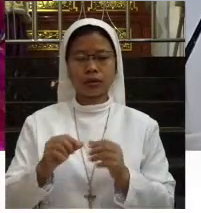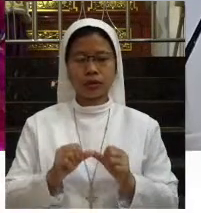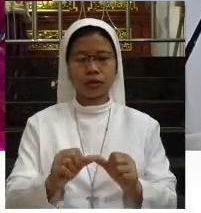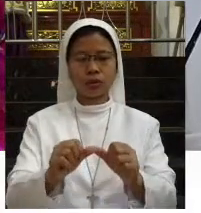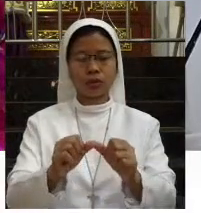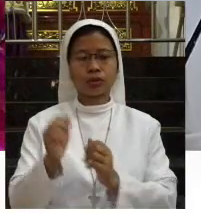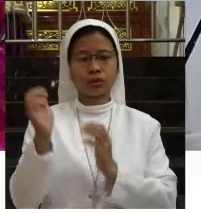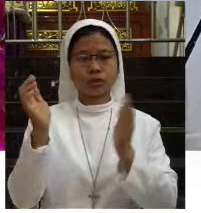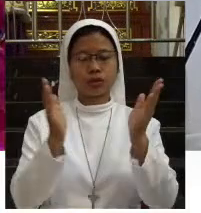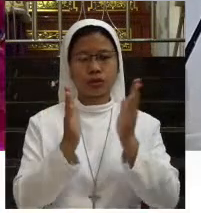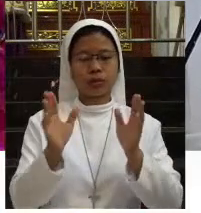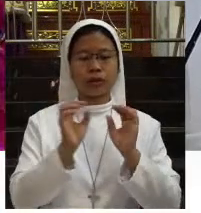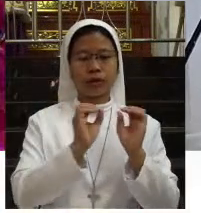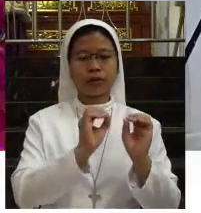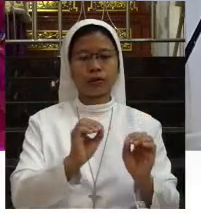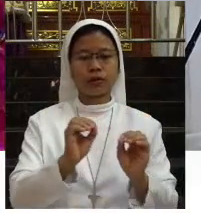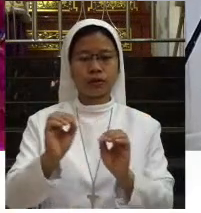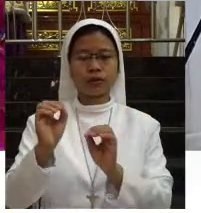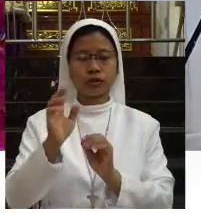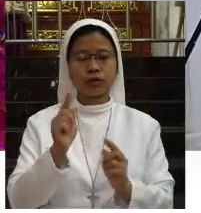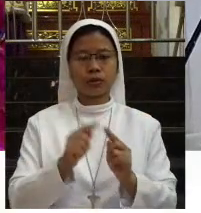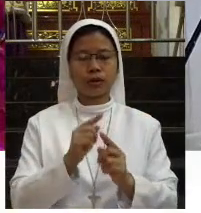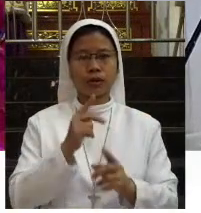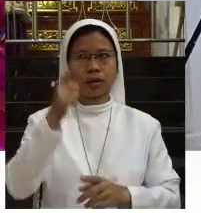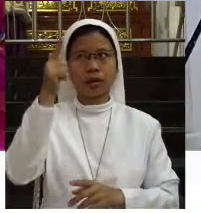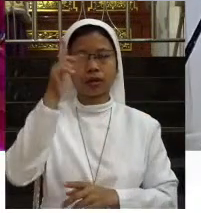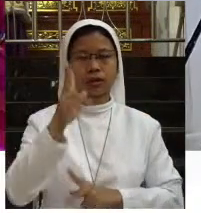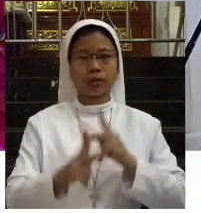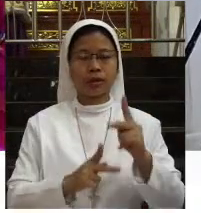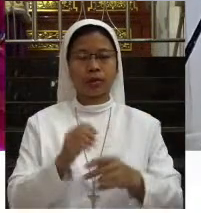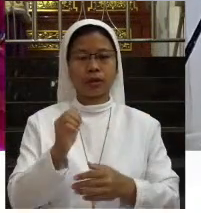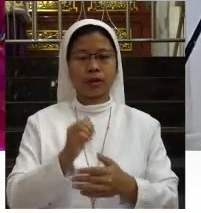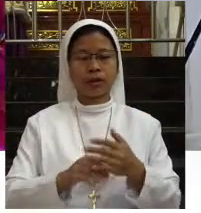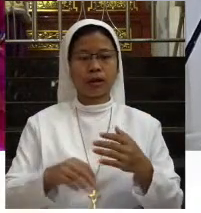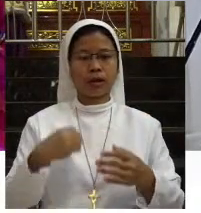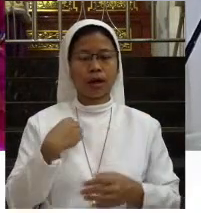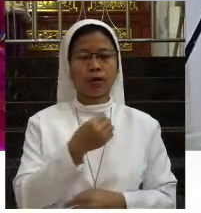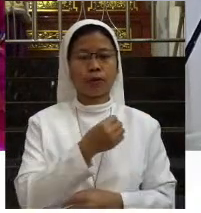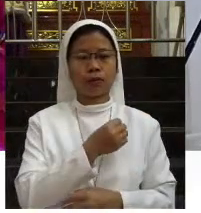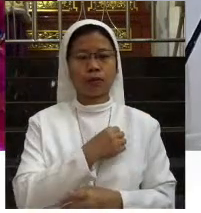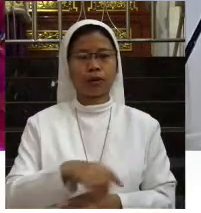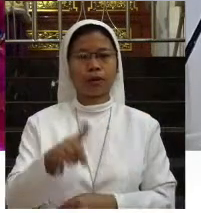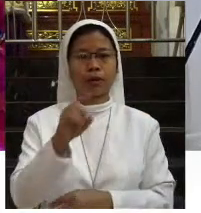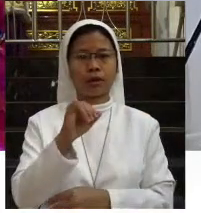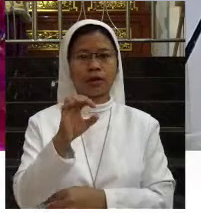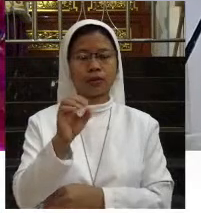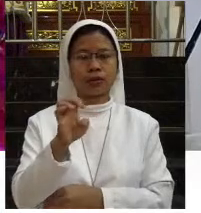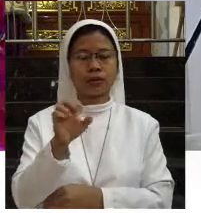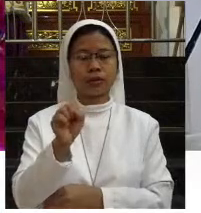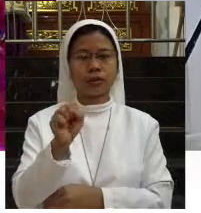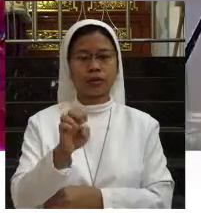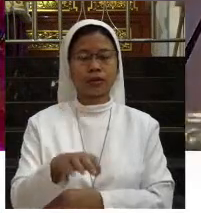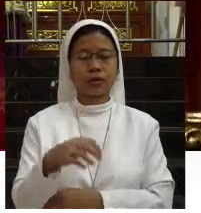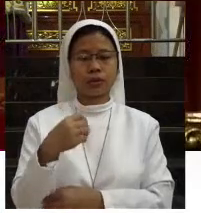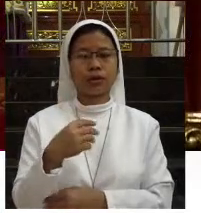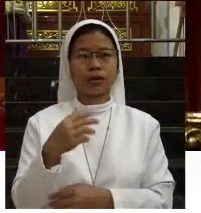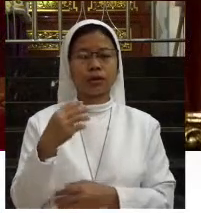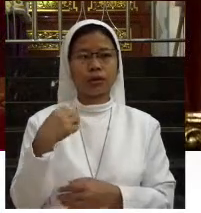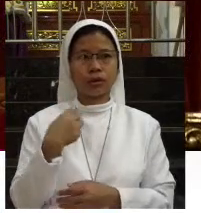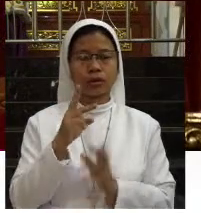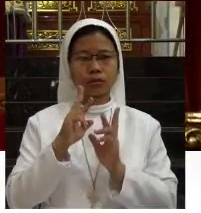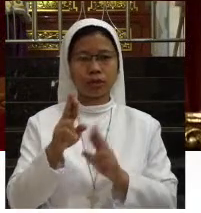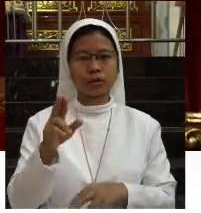and minister to God's people in our Archdiocese. We pray. Lord, hear our